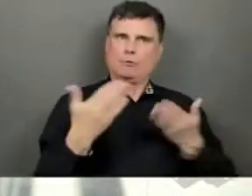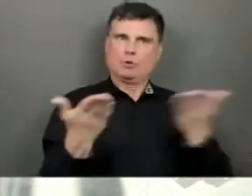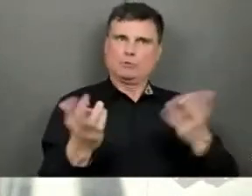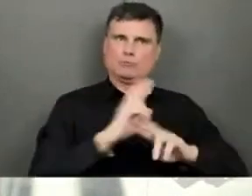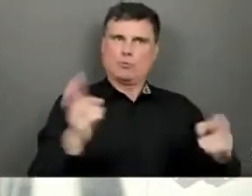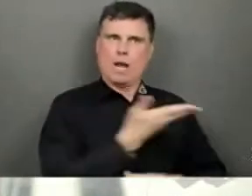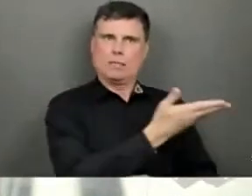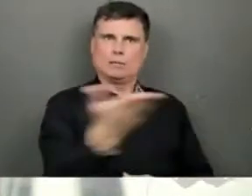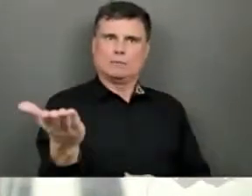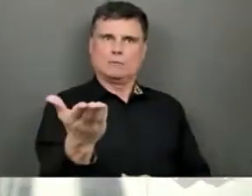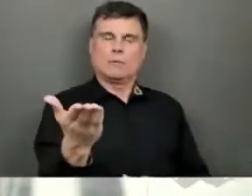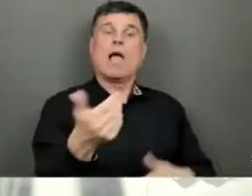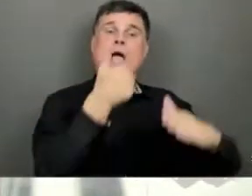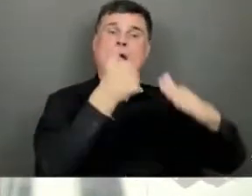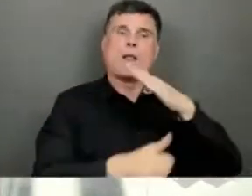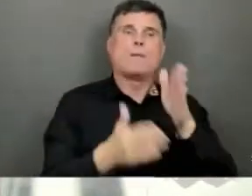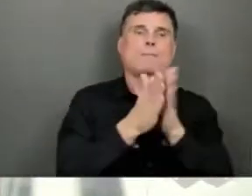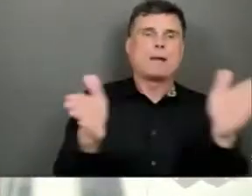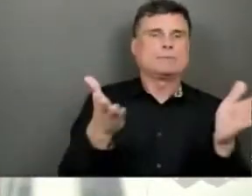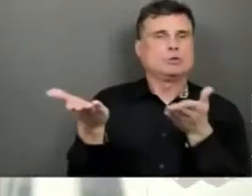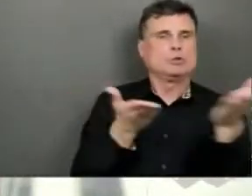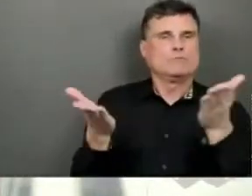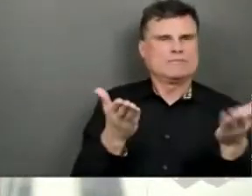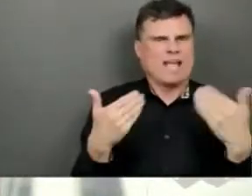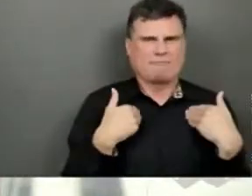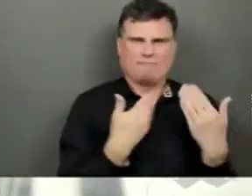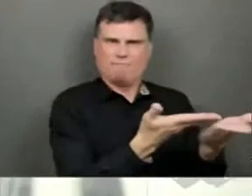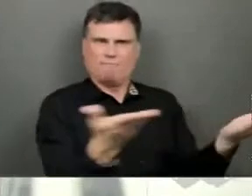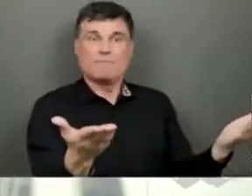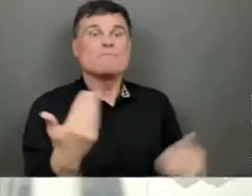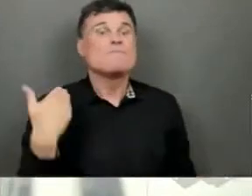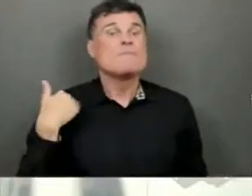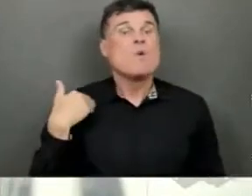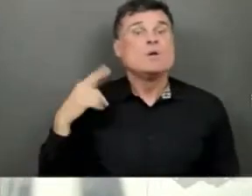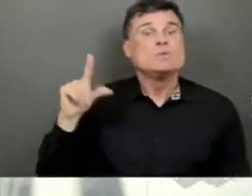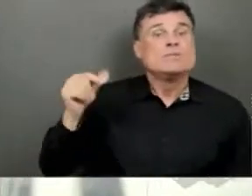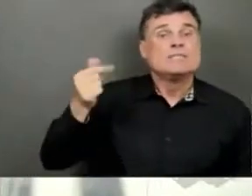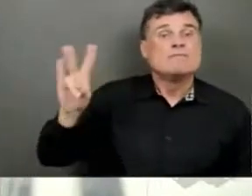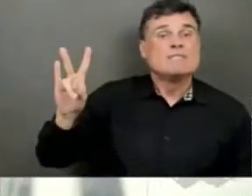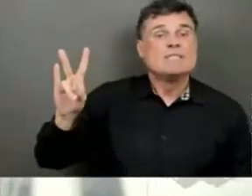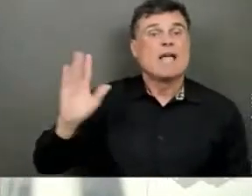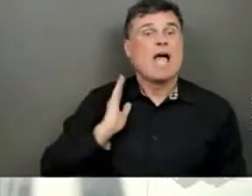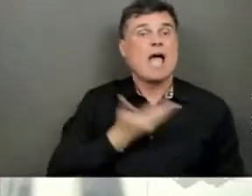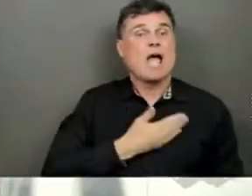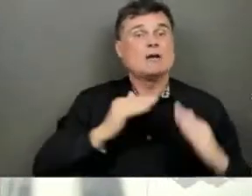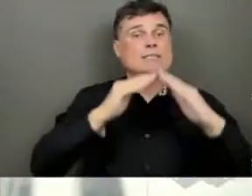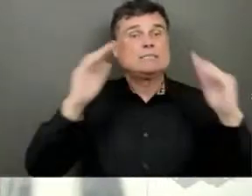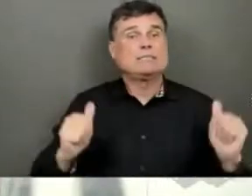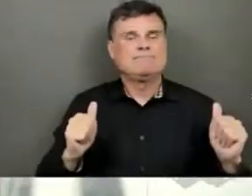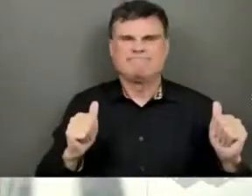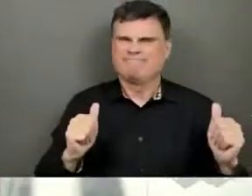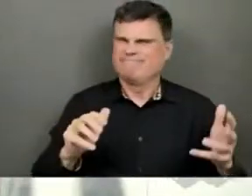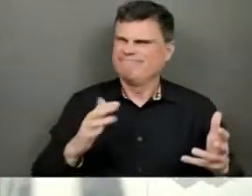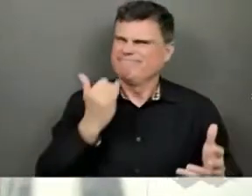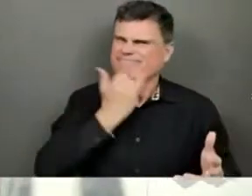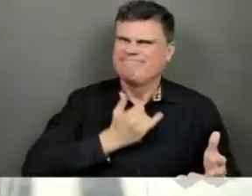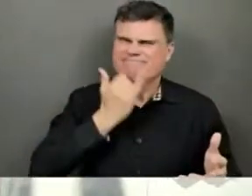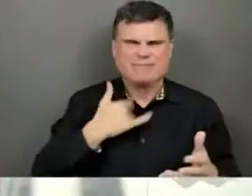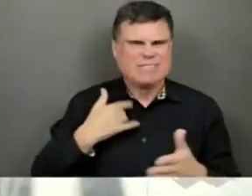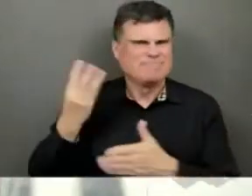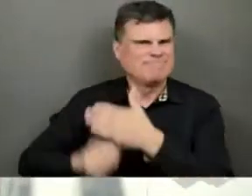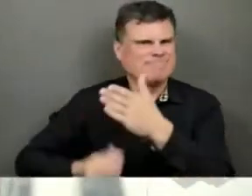was a major failing of the healthcare system prior to 2017 that we addressed and we're addressing, and we don't turn away from